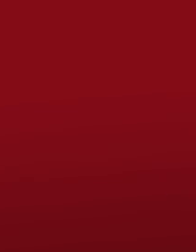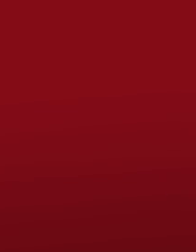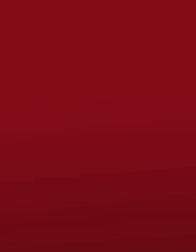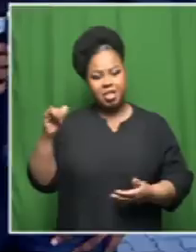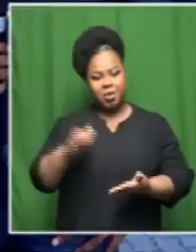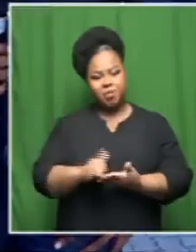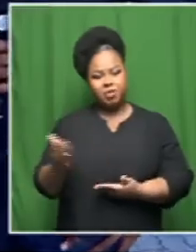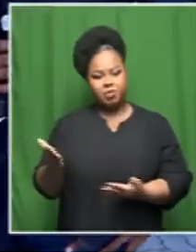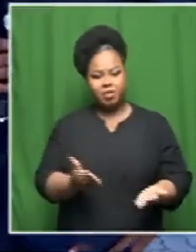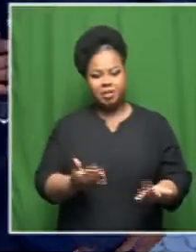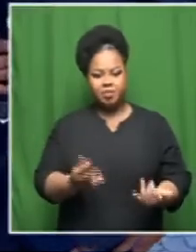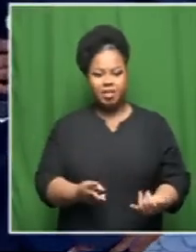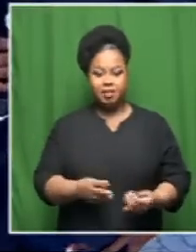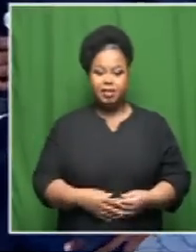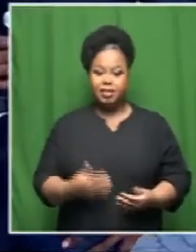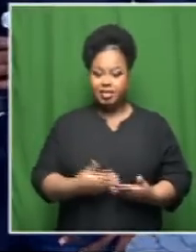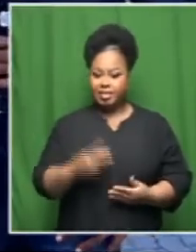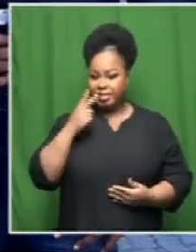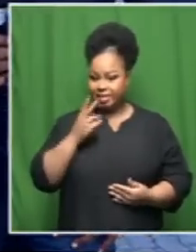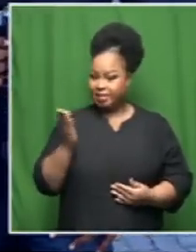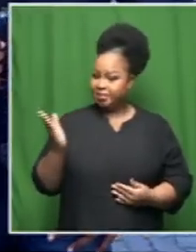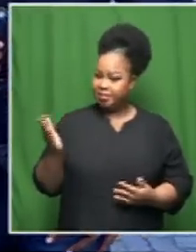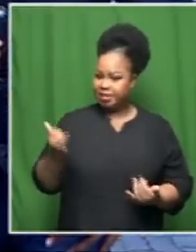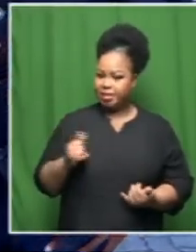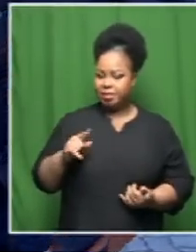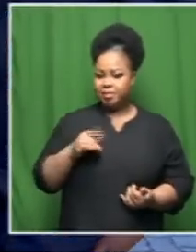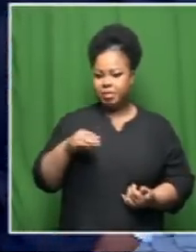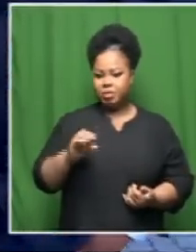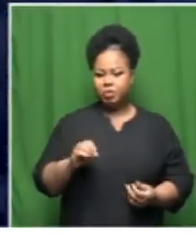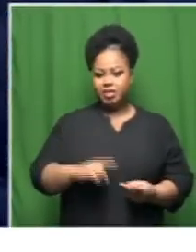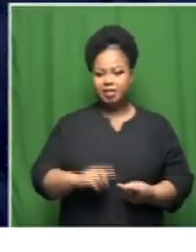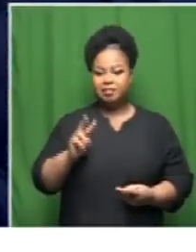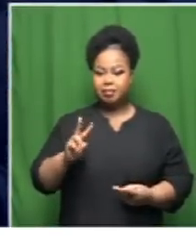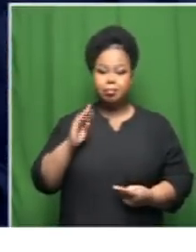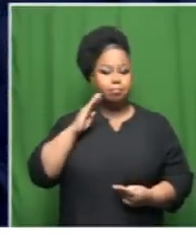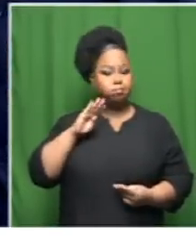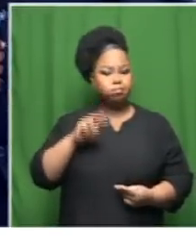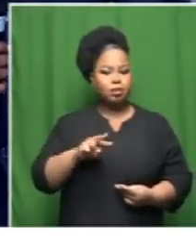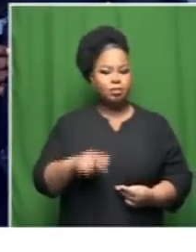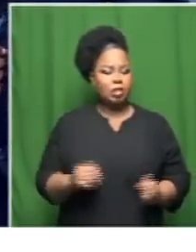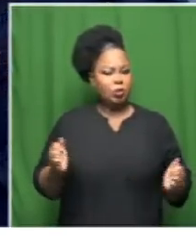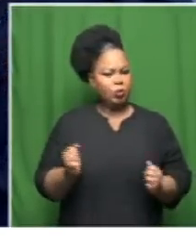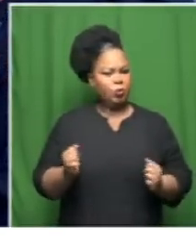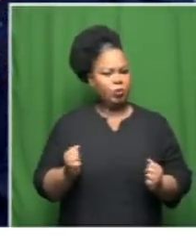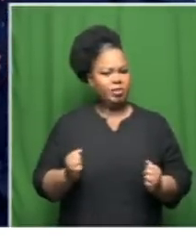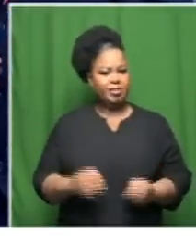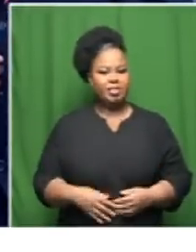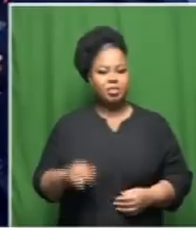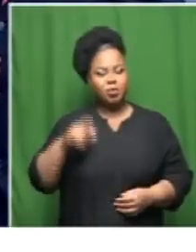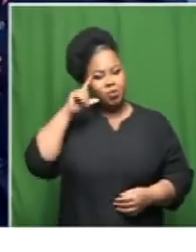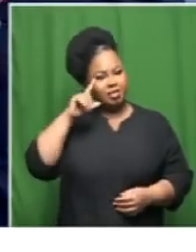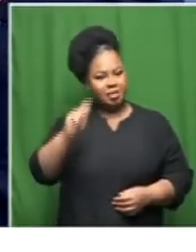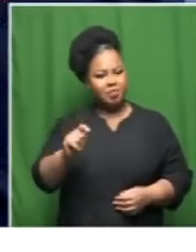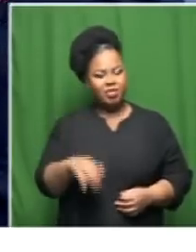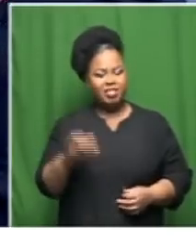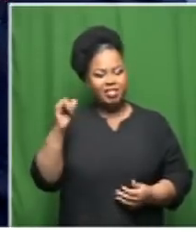to welcome them. And I can see in my shot now is Thabiso and V standing by in a cold winter's morning at our Tambo